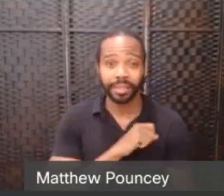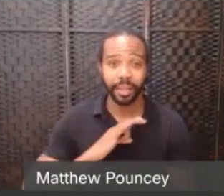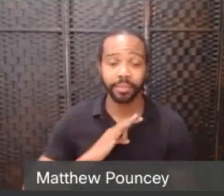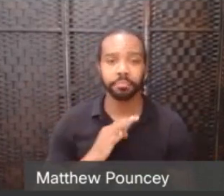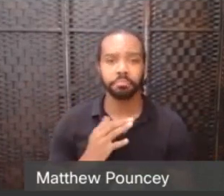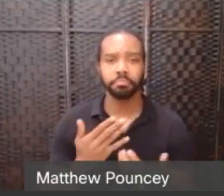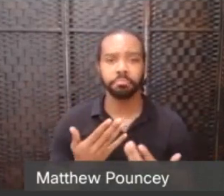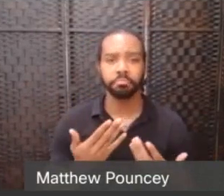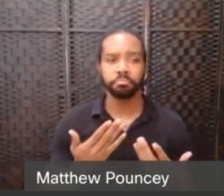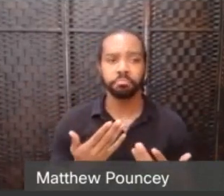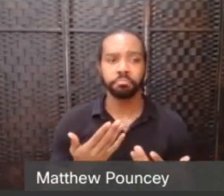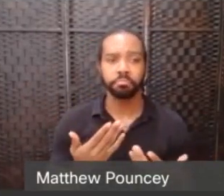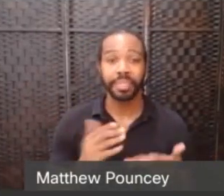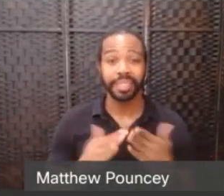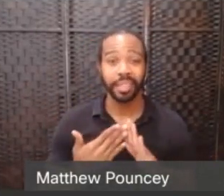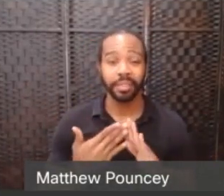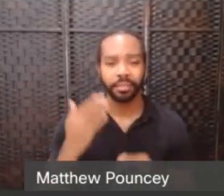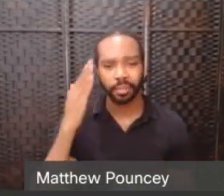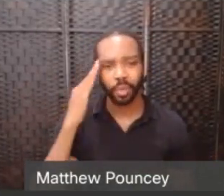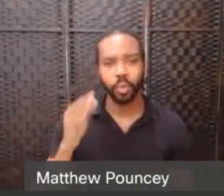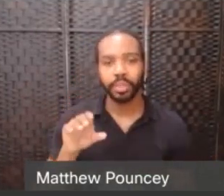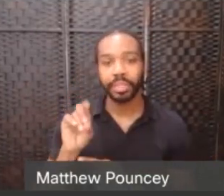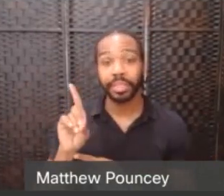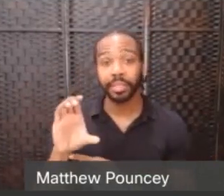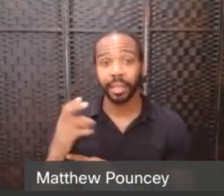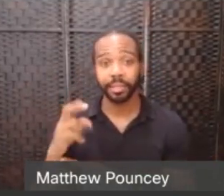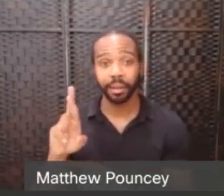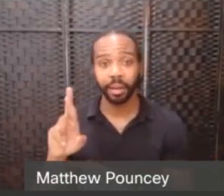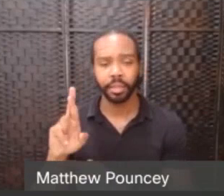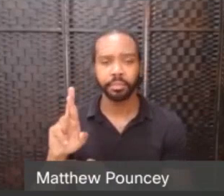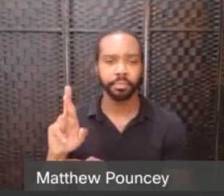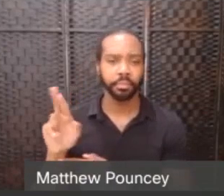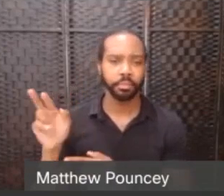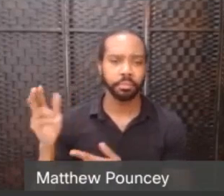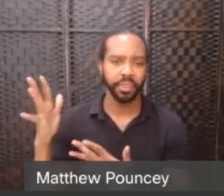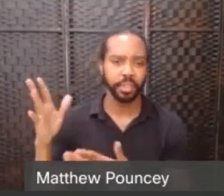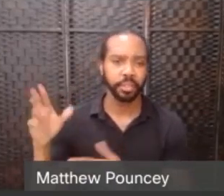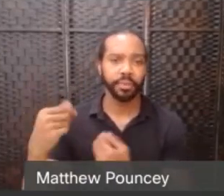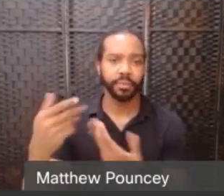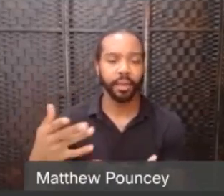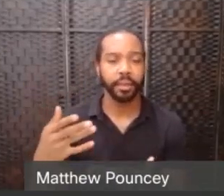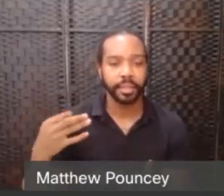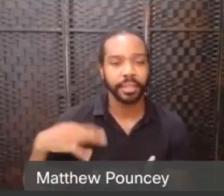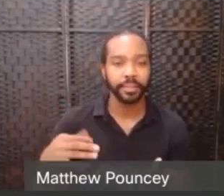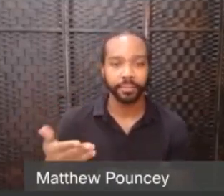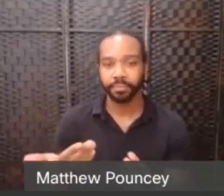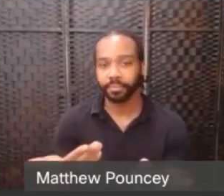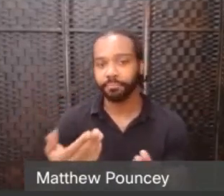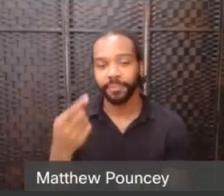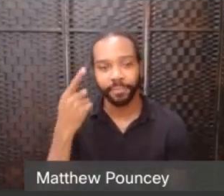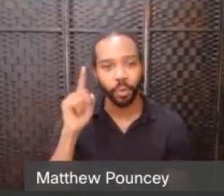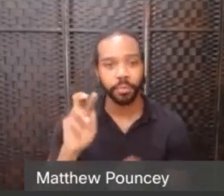is DC HR, has offered an incentive for people